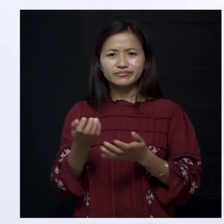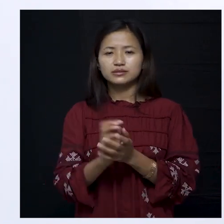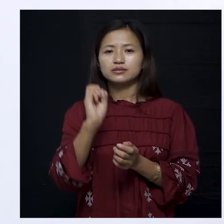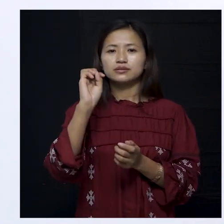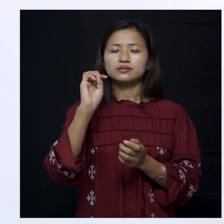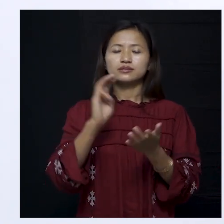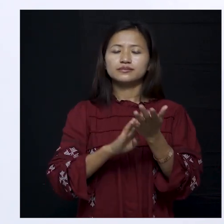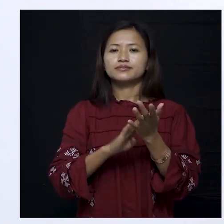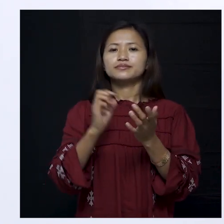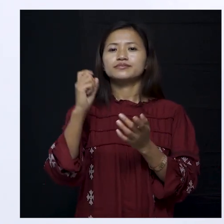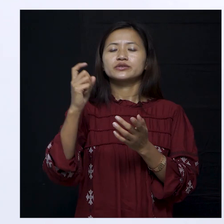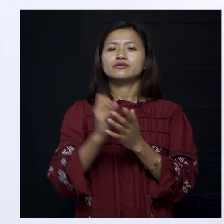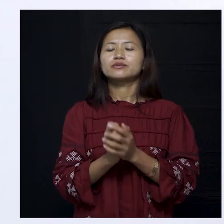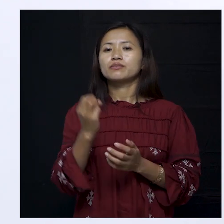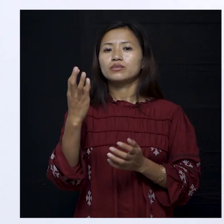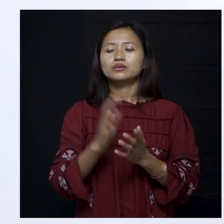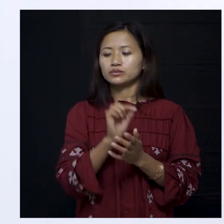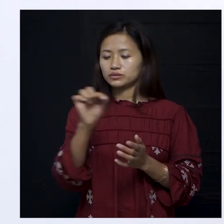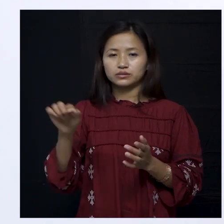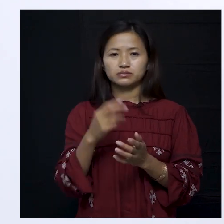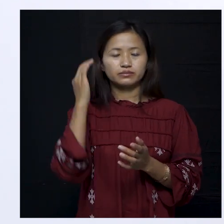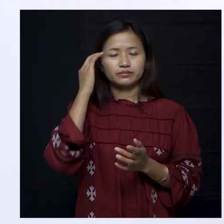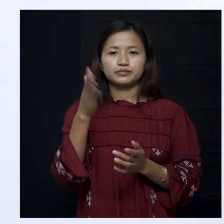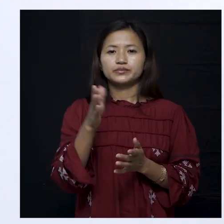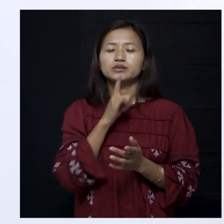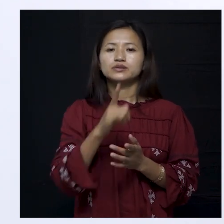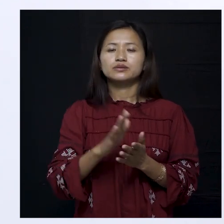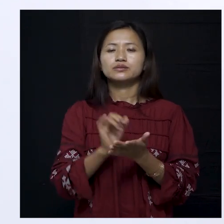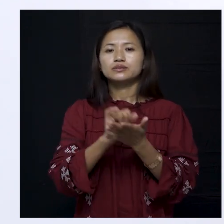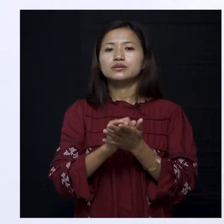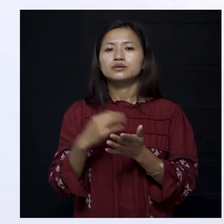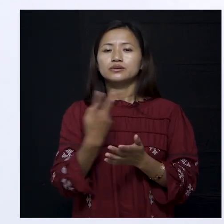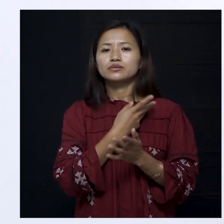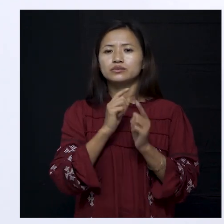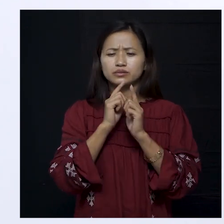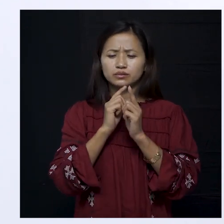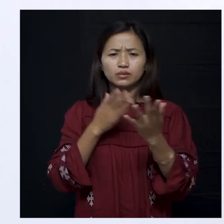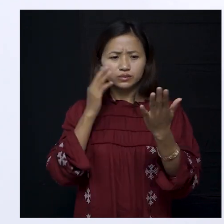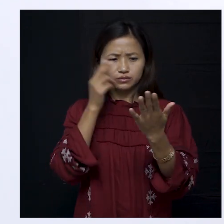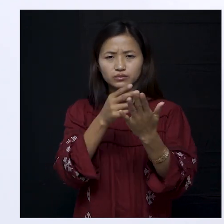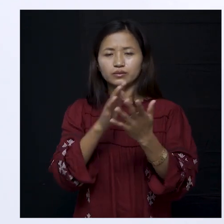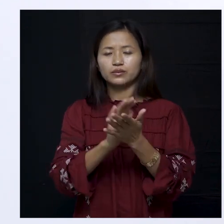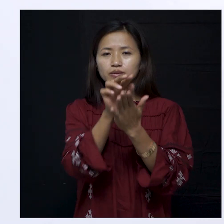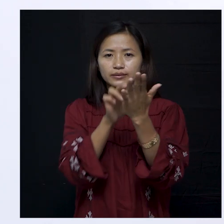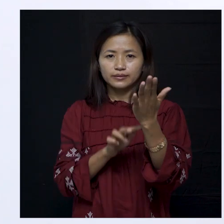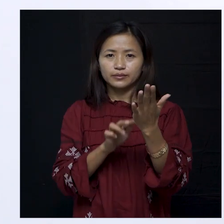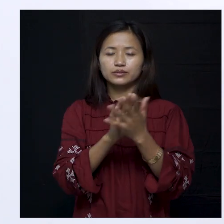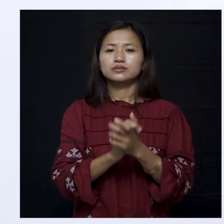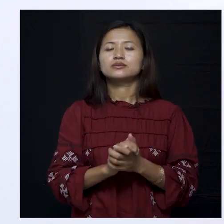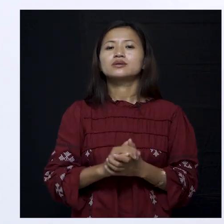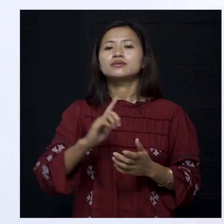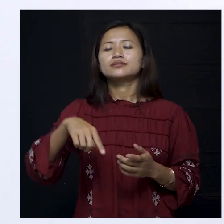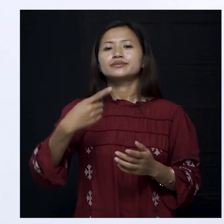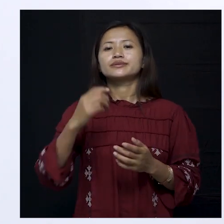these 4, we do not know which topic will come, so we have to make sure that we are thorough with all this. In our next class,